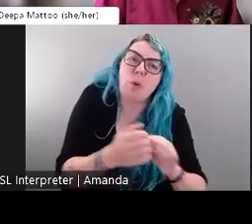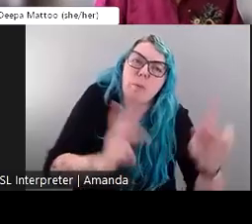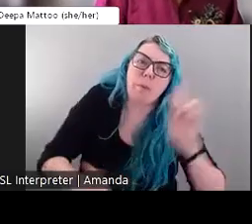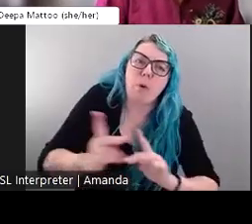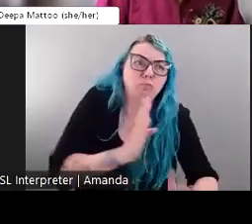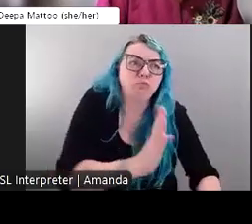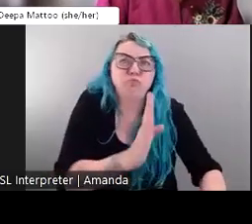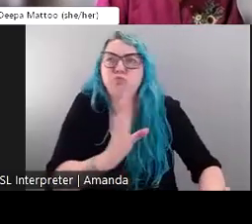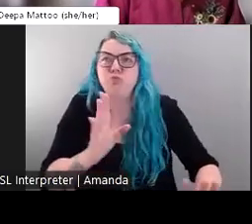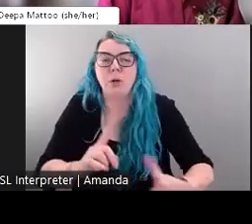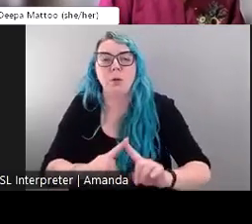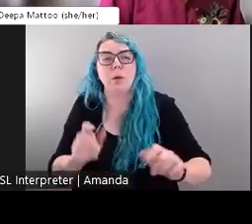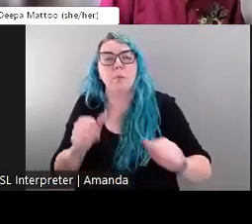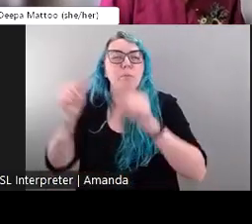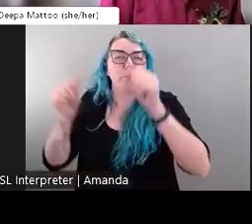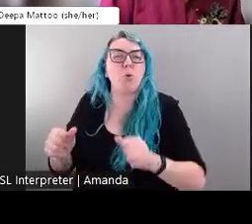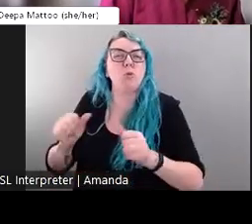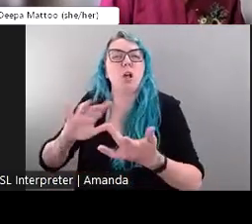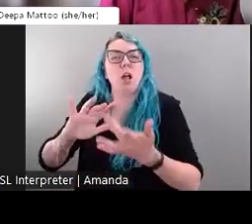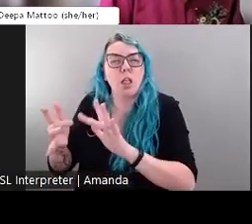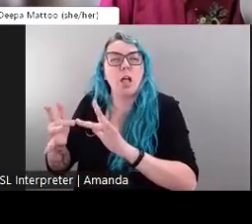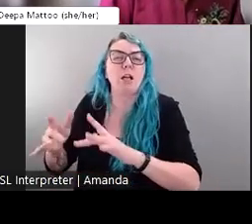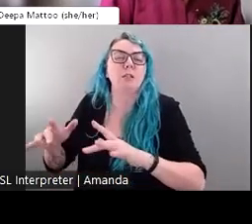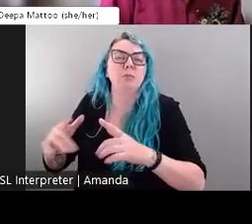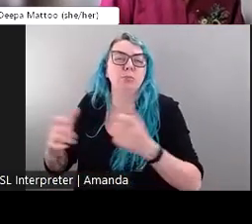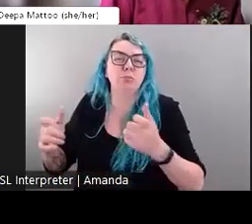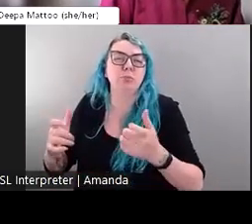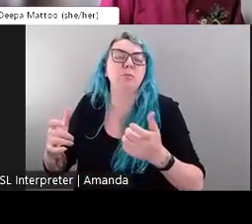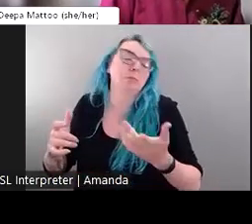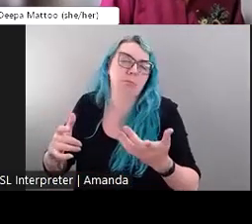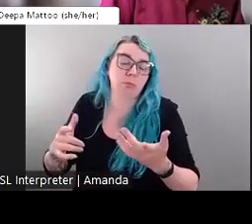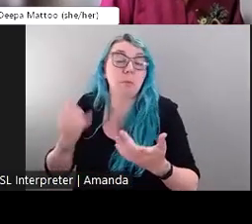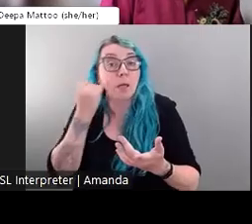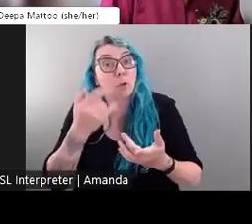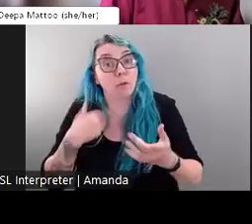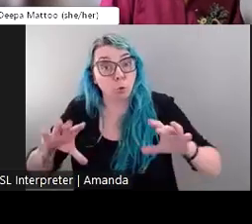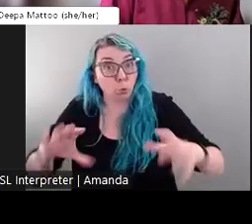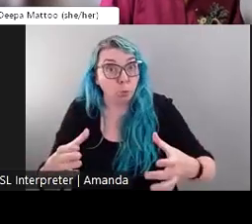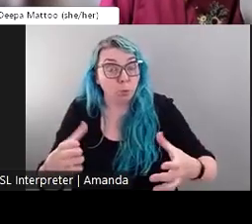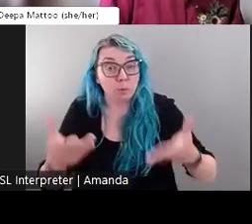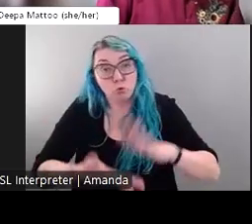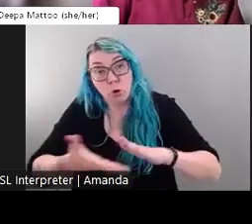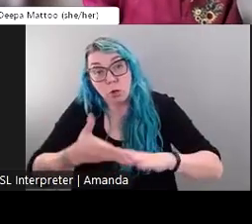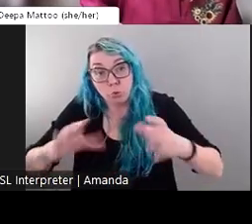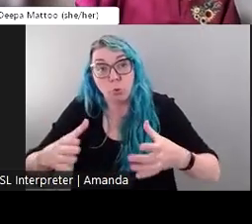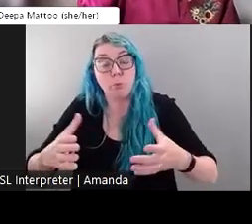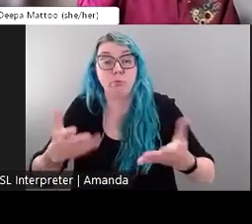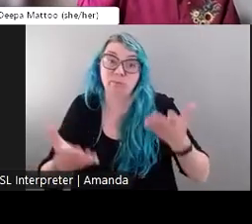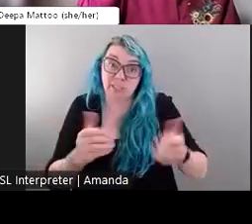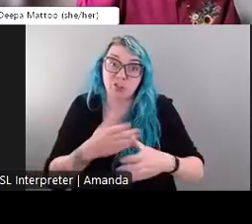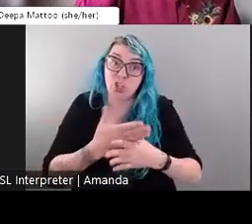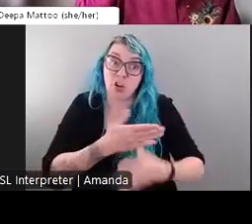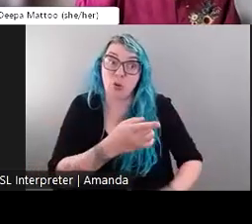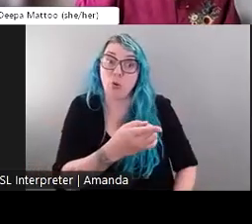you're running groups, we would really love you to take it to those spaces and send us feedback.